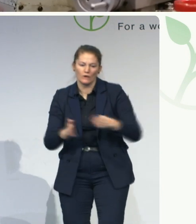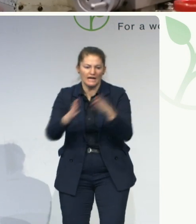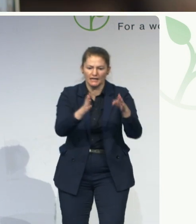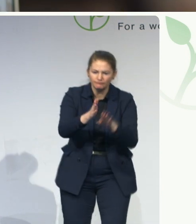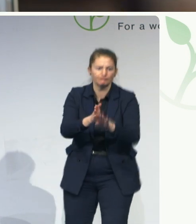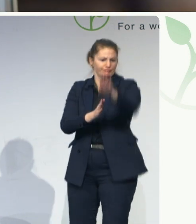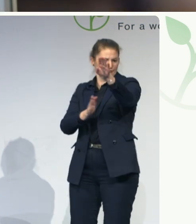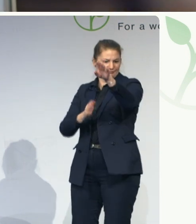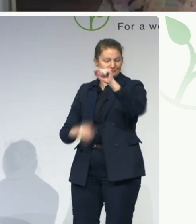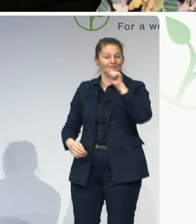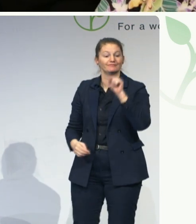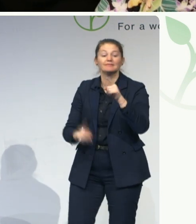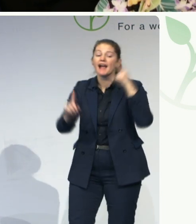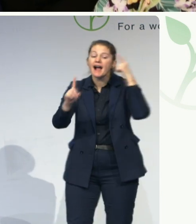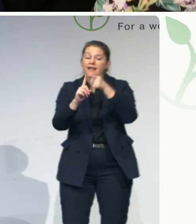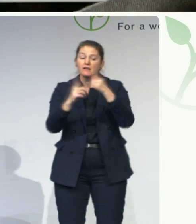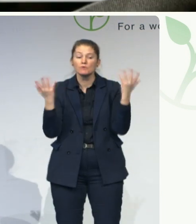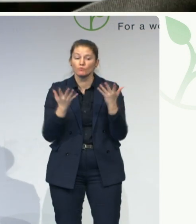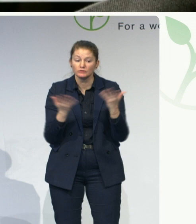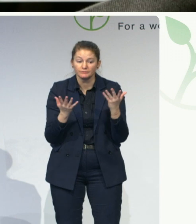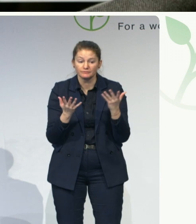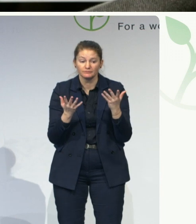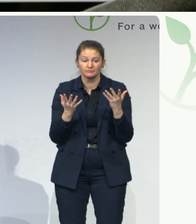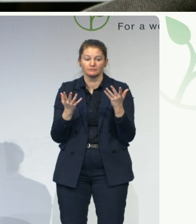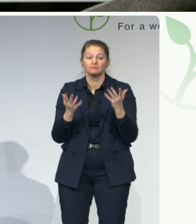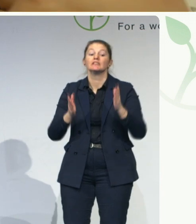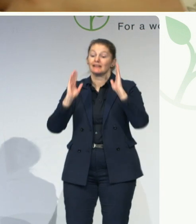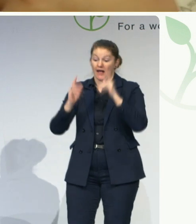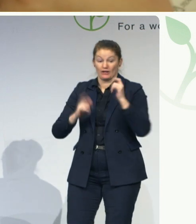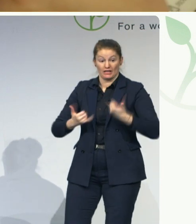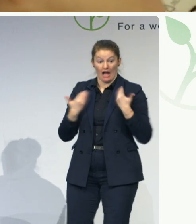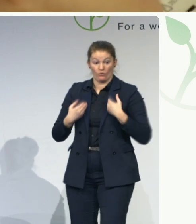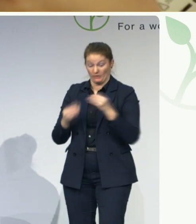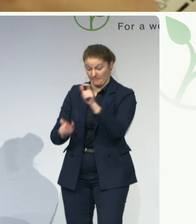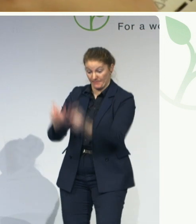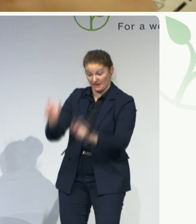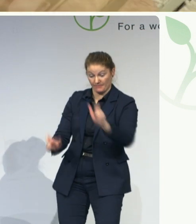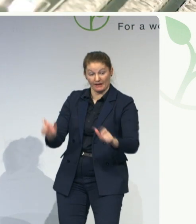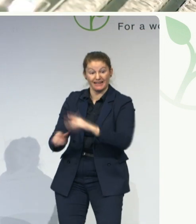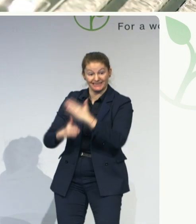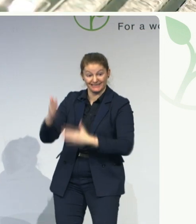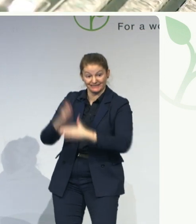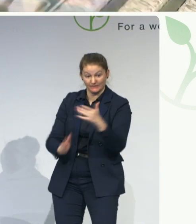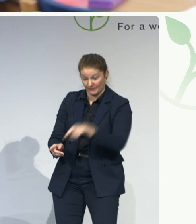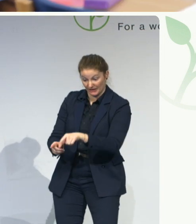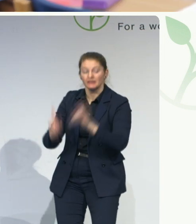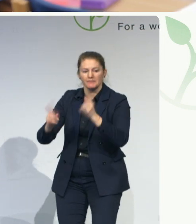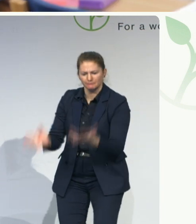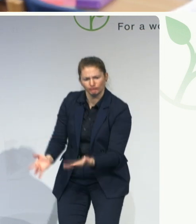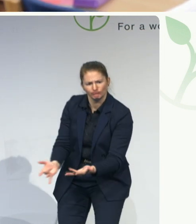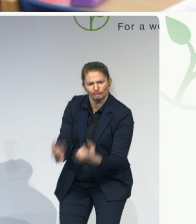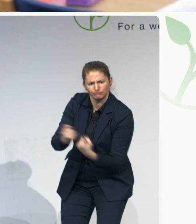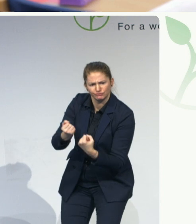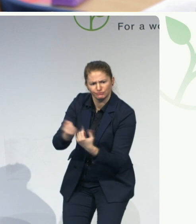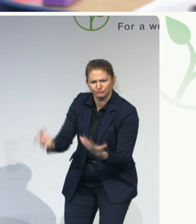academic success, and career development for young persons with disabilities. Approaches include improving campus